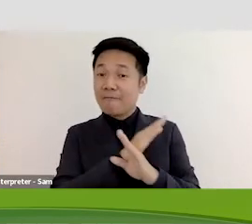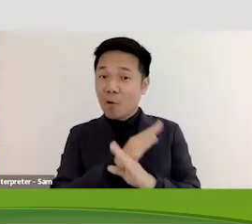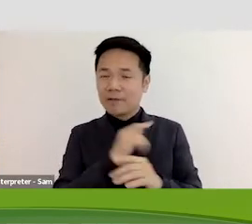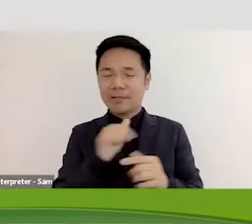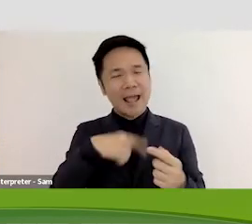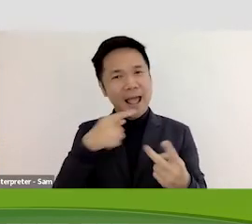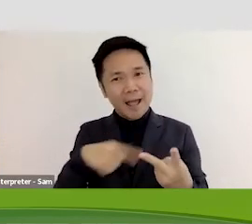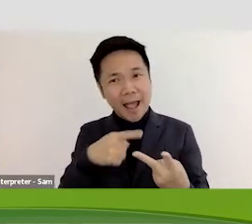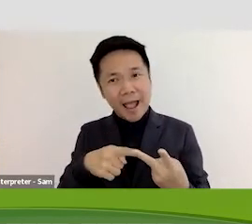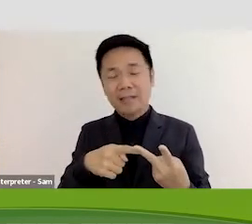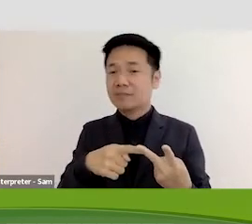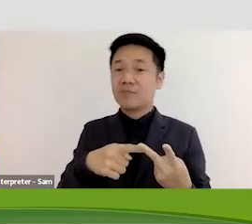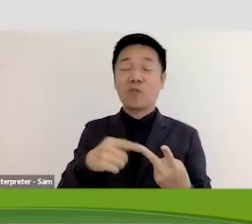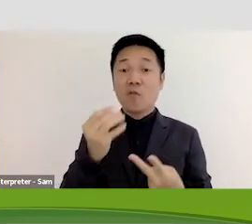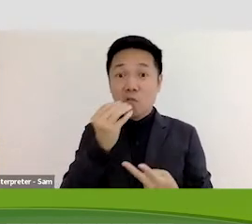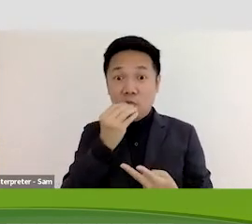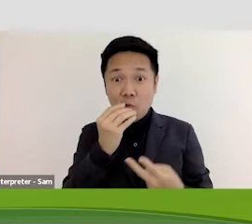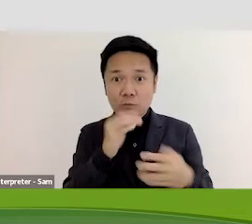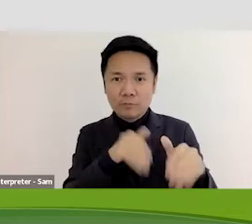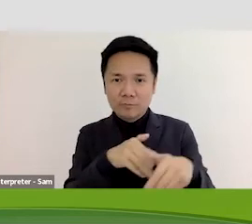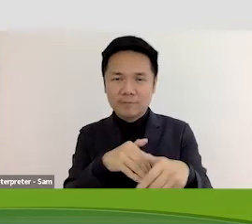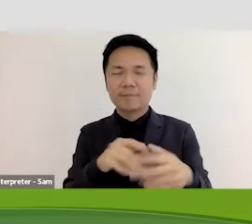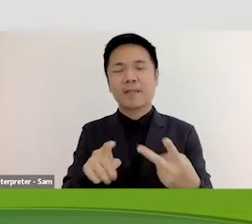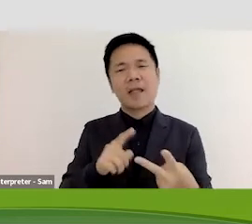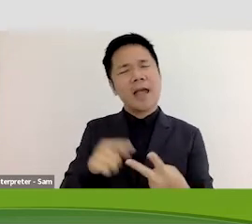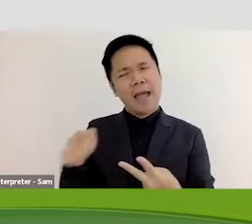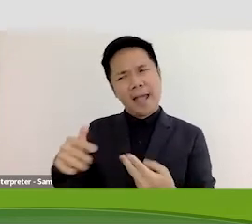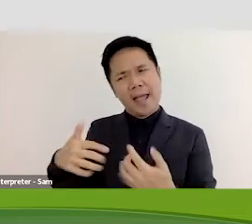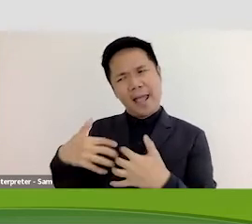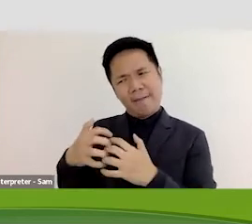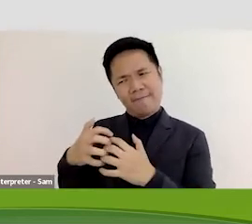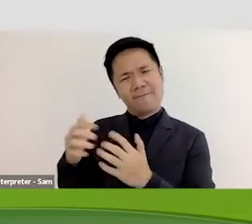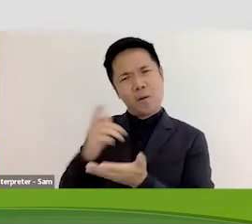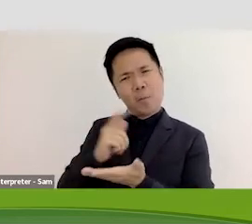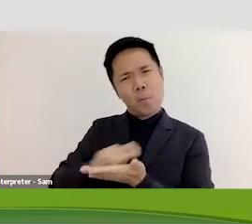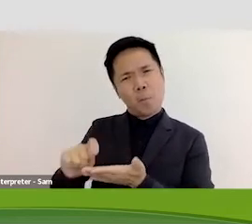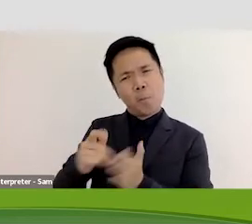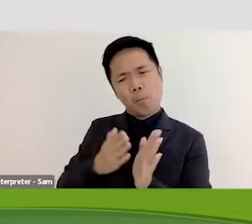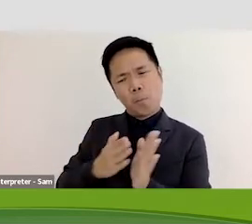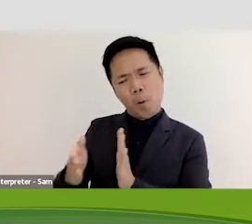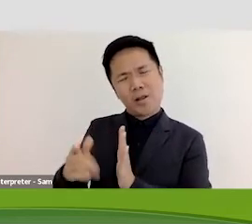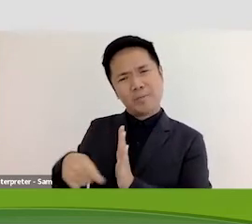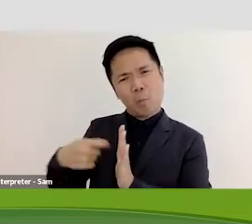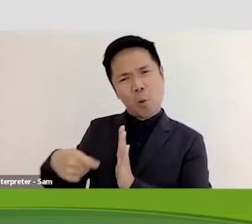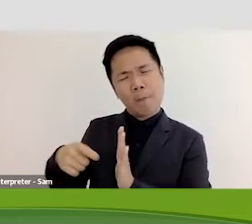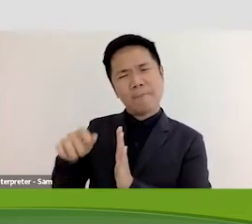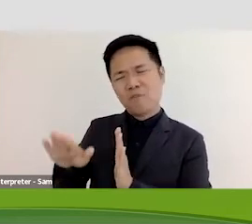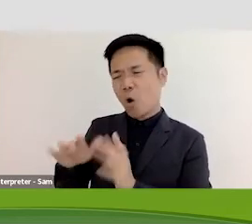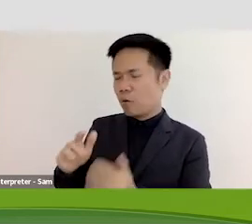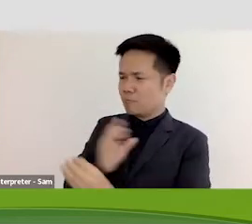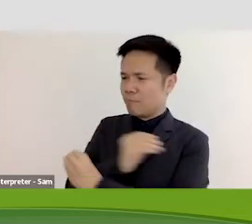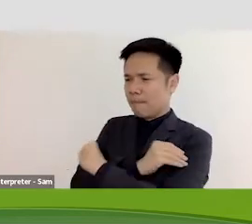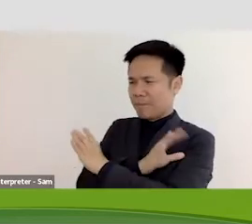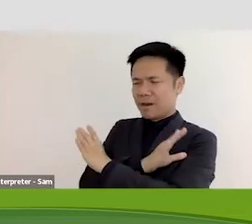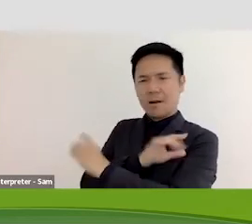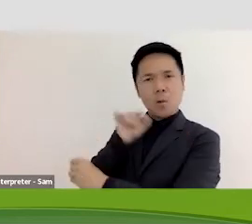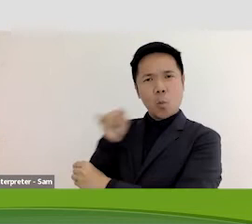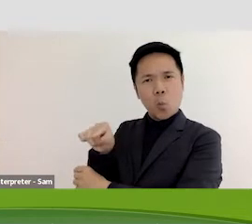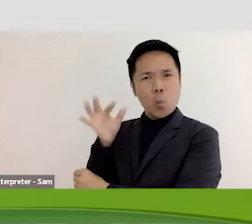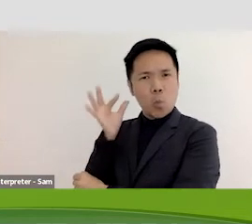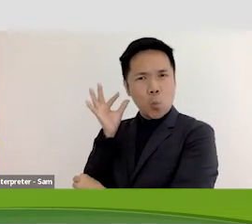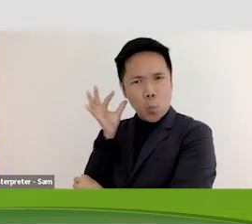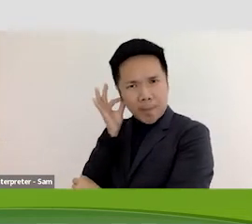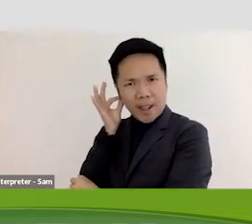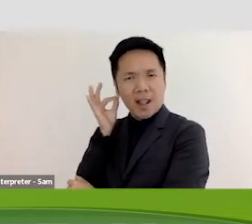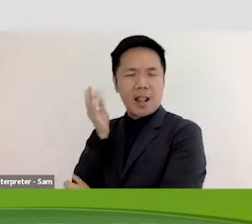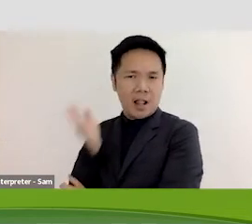systems by developing policies and programs that foster rural women's economic empowerment and access and control